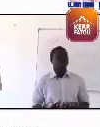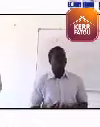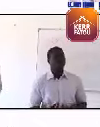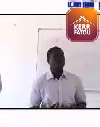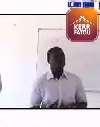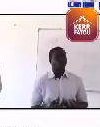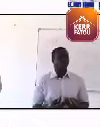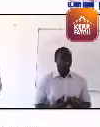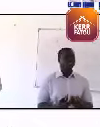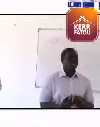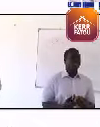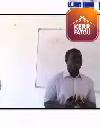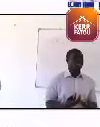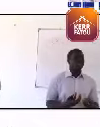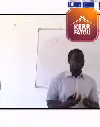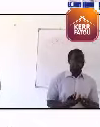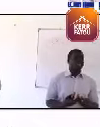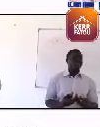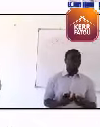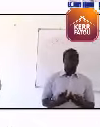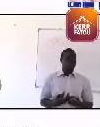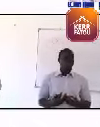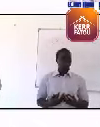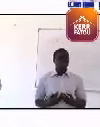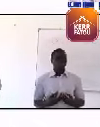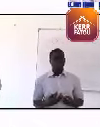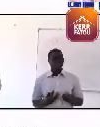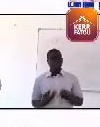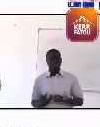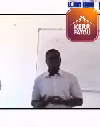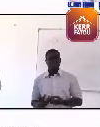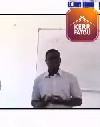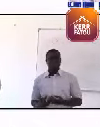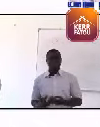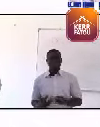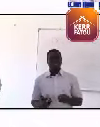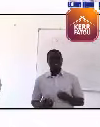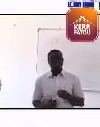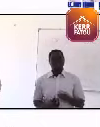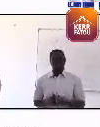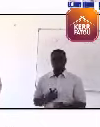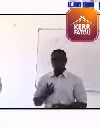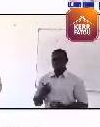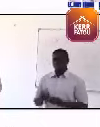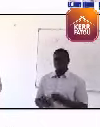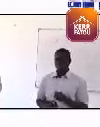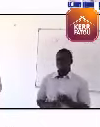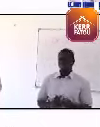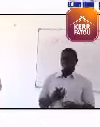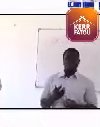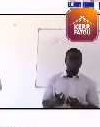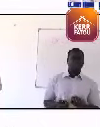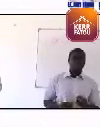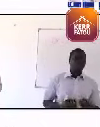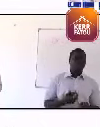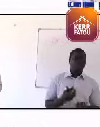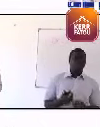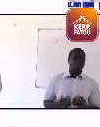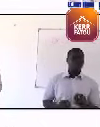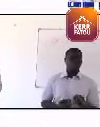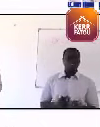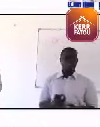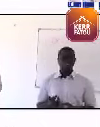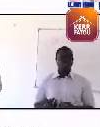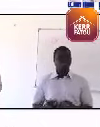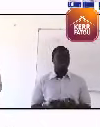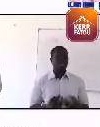body. Okay? And then also, we talk about the somatic nervous system, it always stimulates effectors,